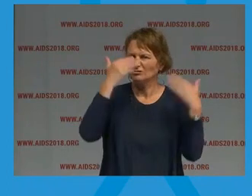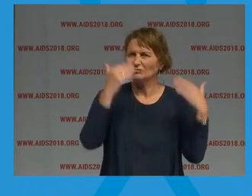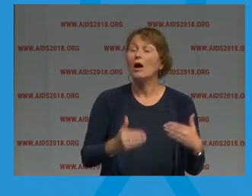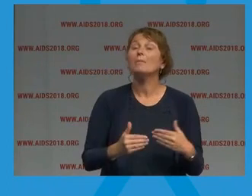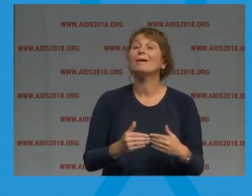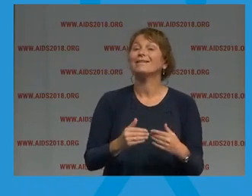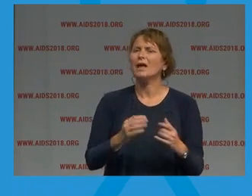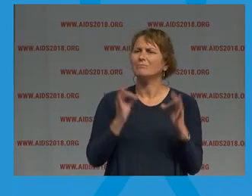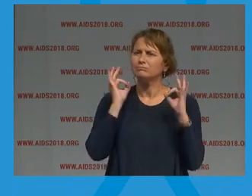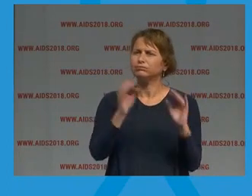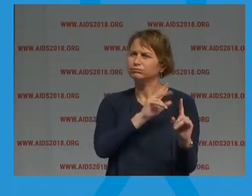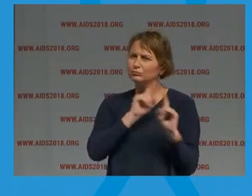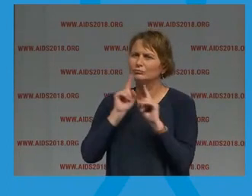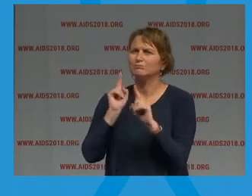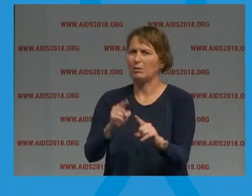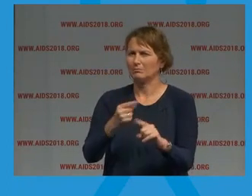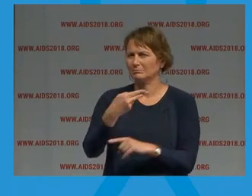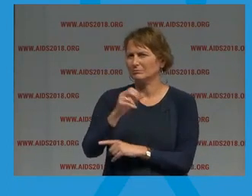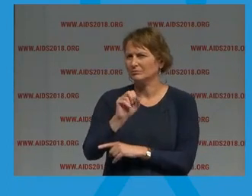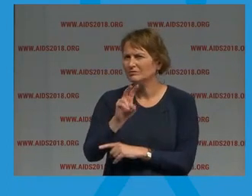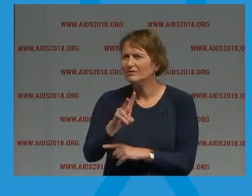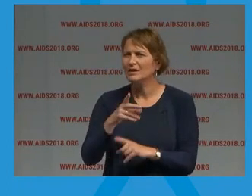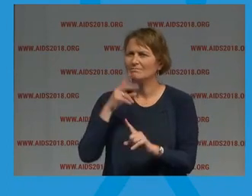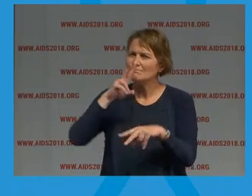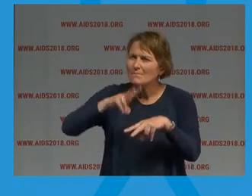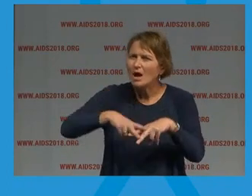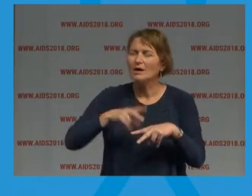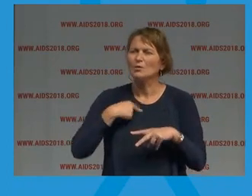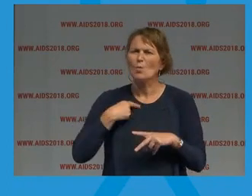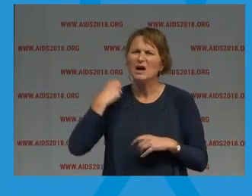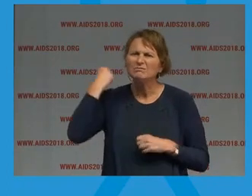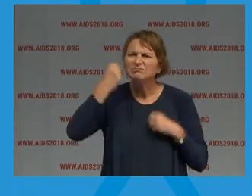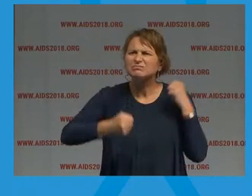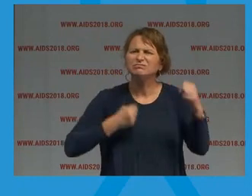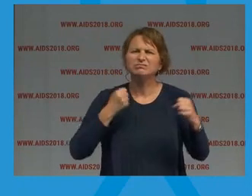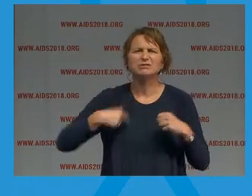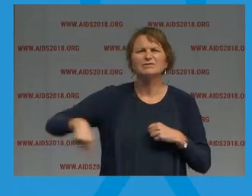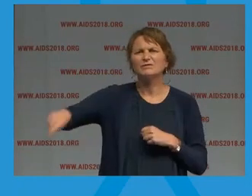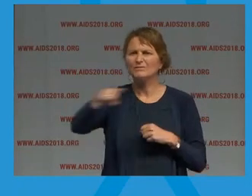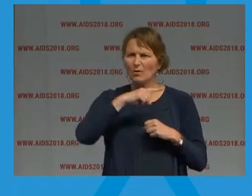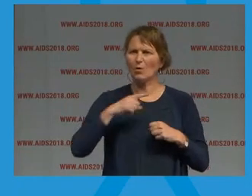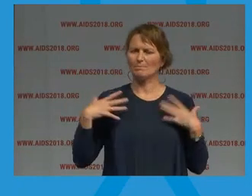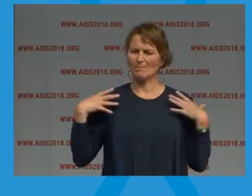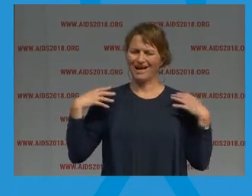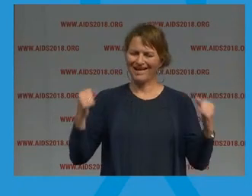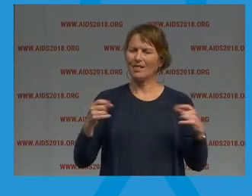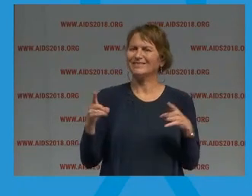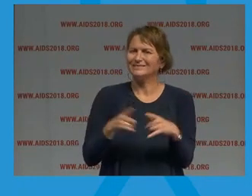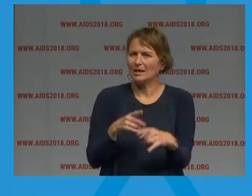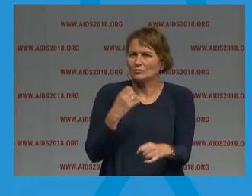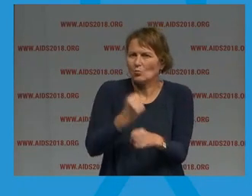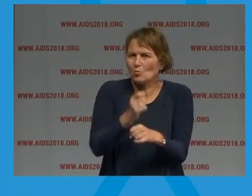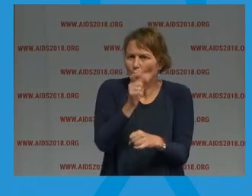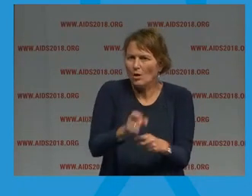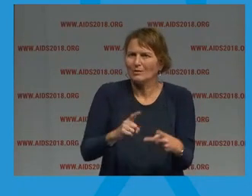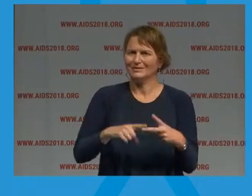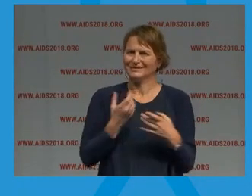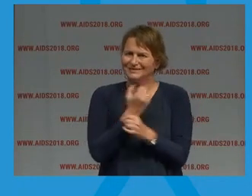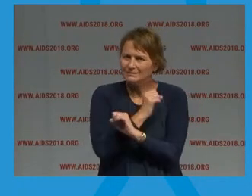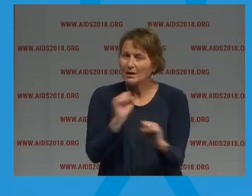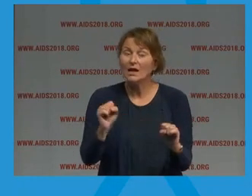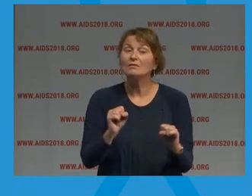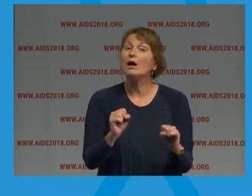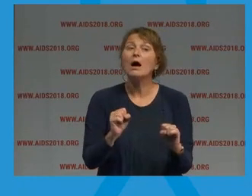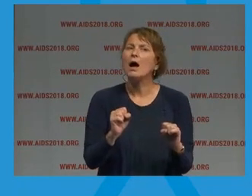and AIDS. We advocate for the healthy sex worker and the safety sex worker. Those things you will